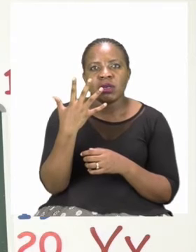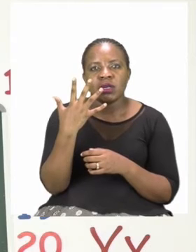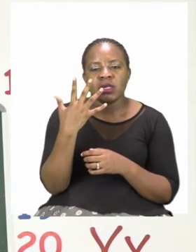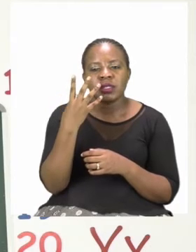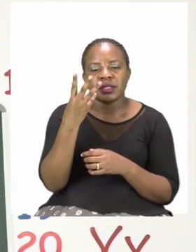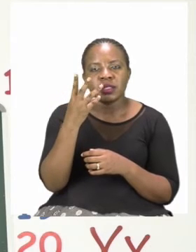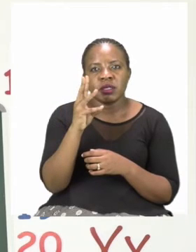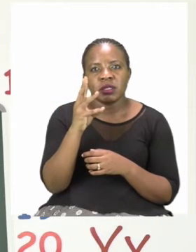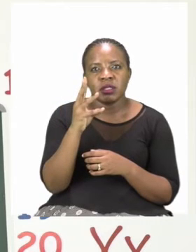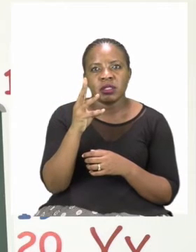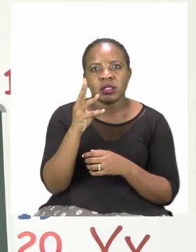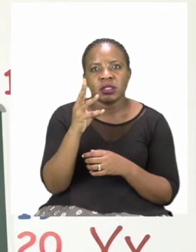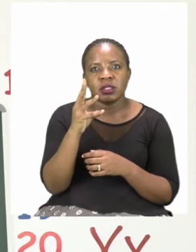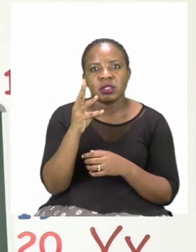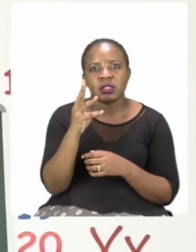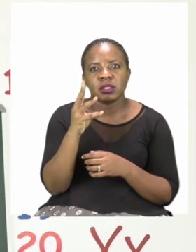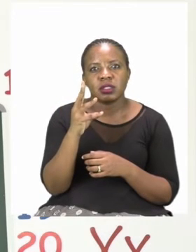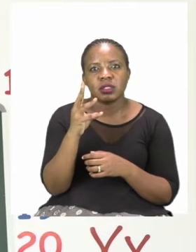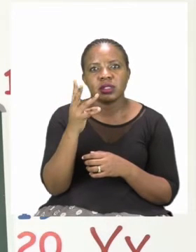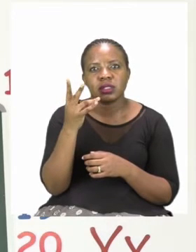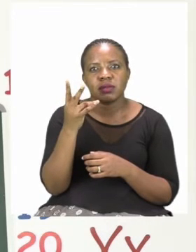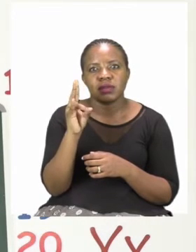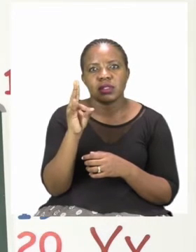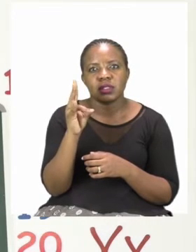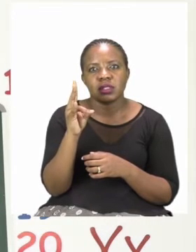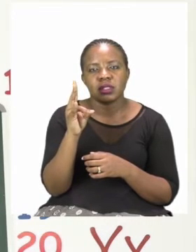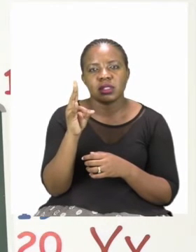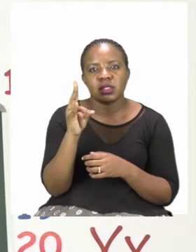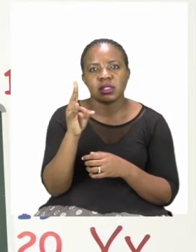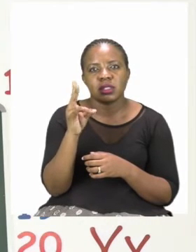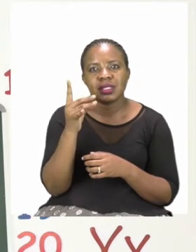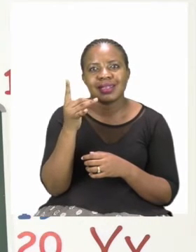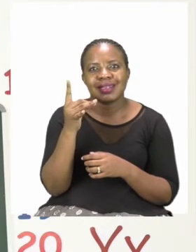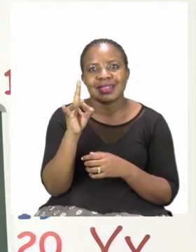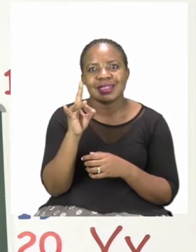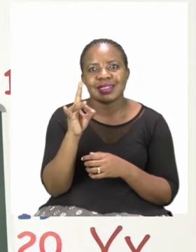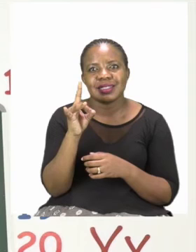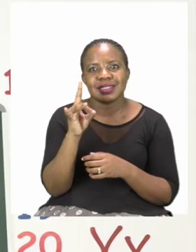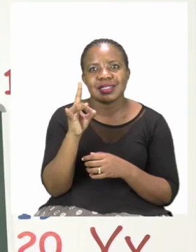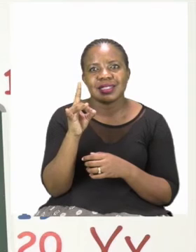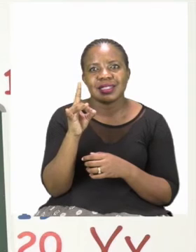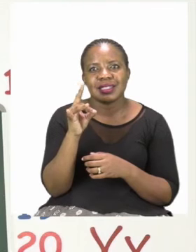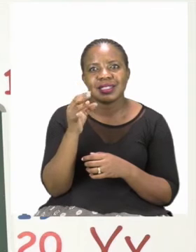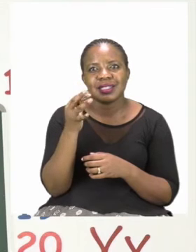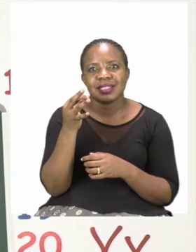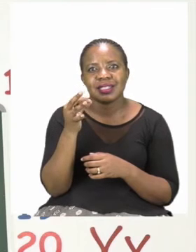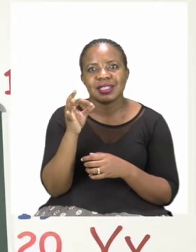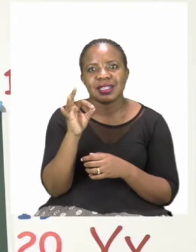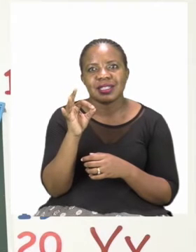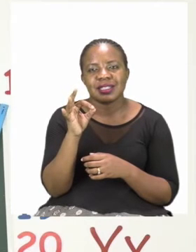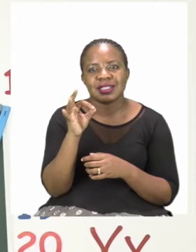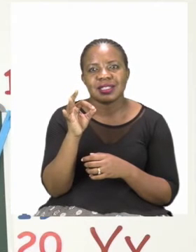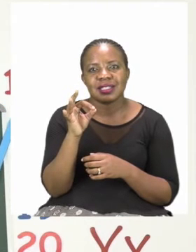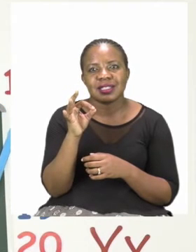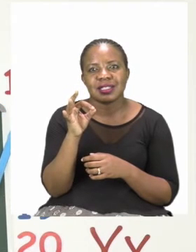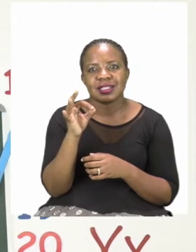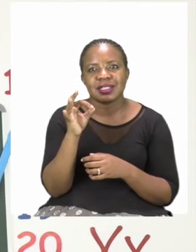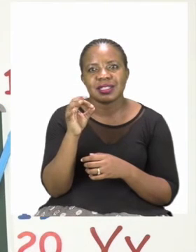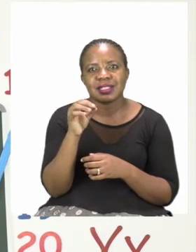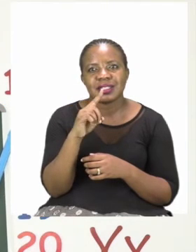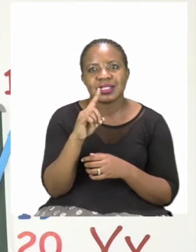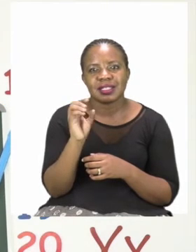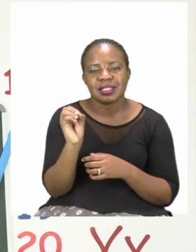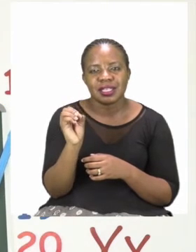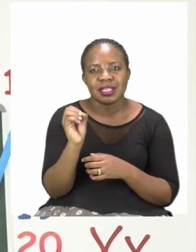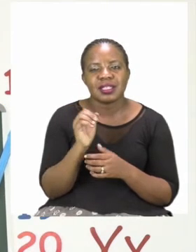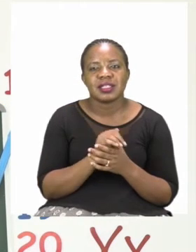6, let's keep going, 7, 8, 9,